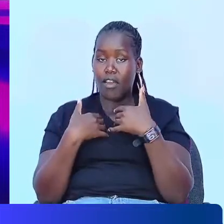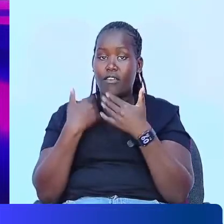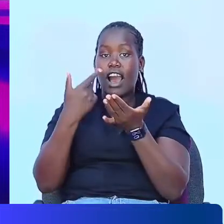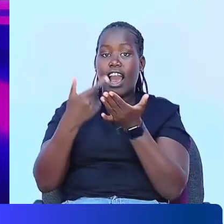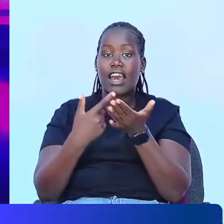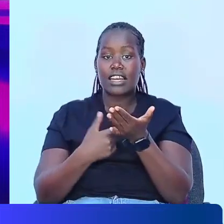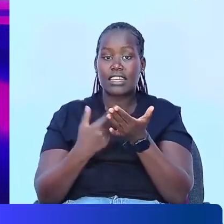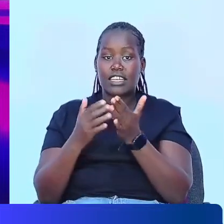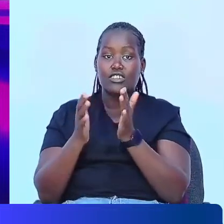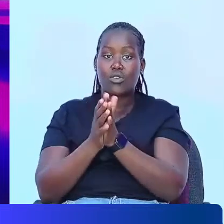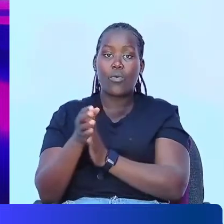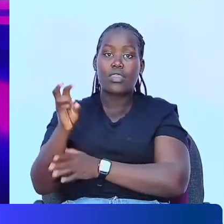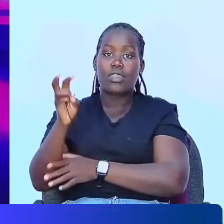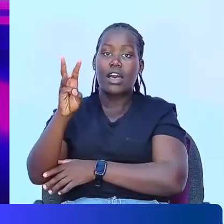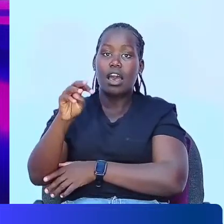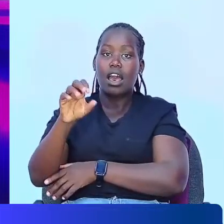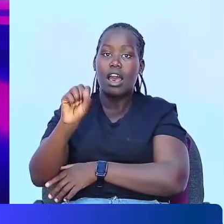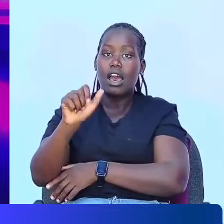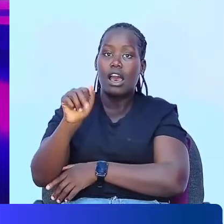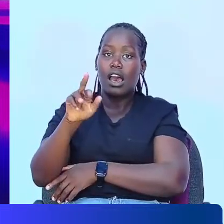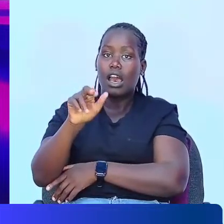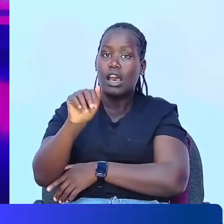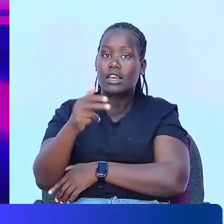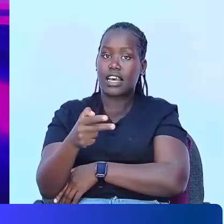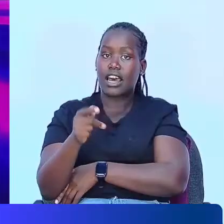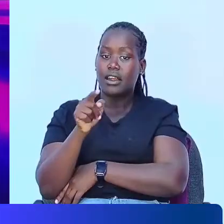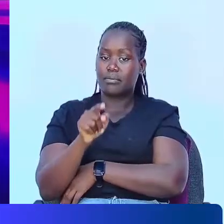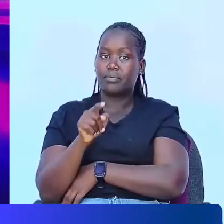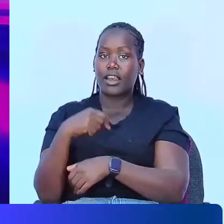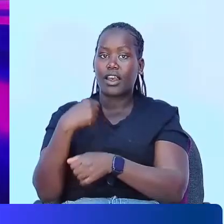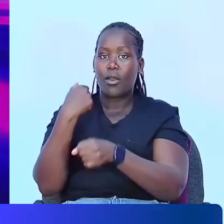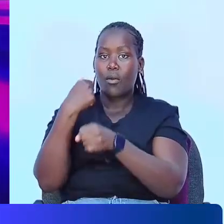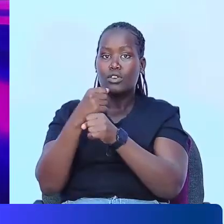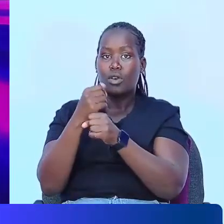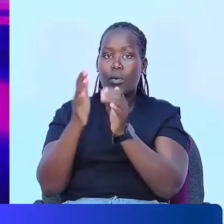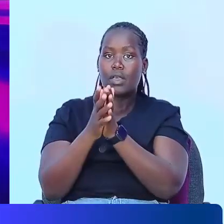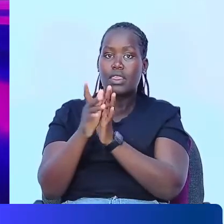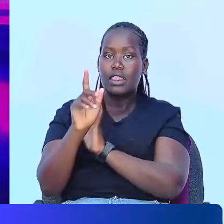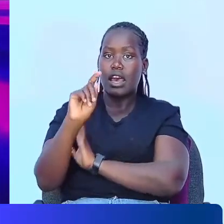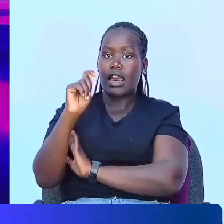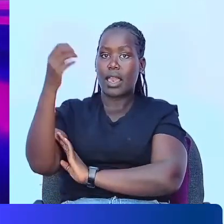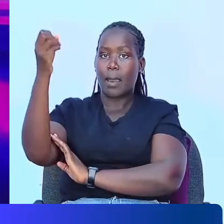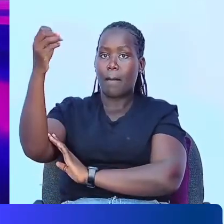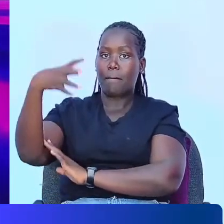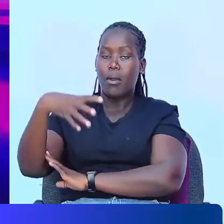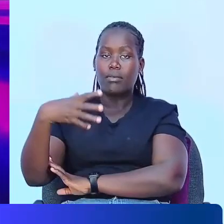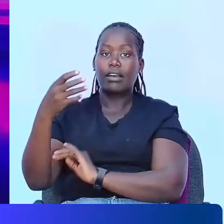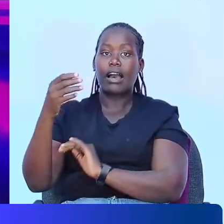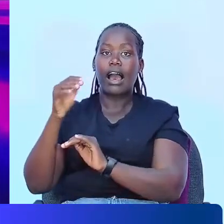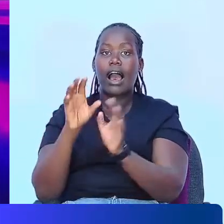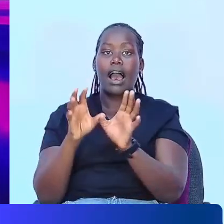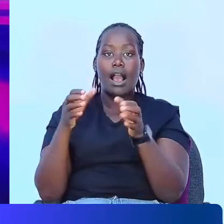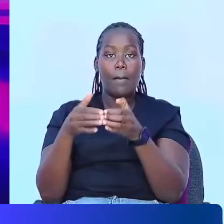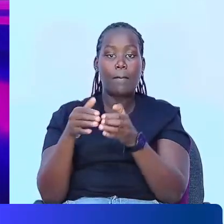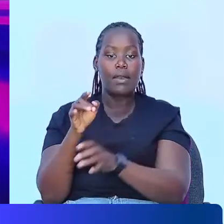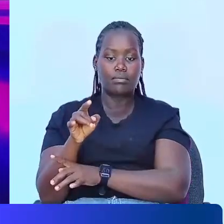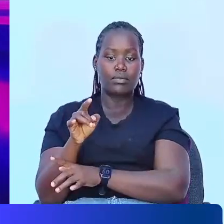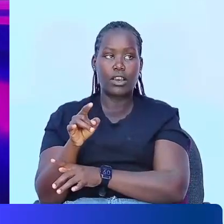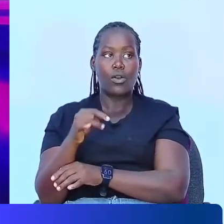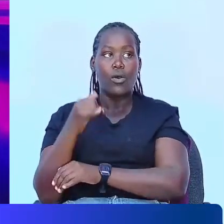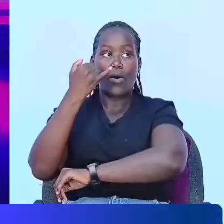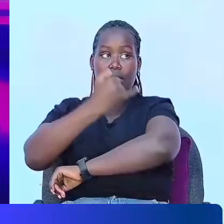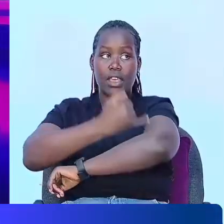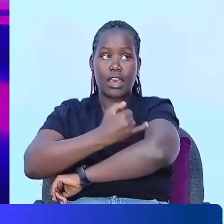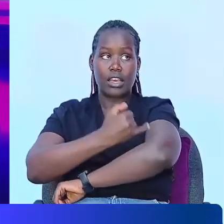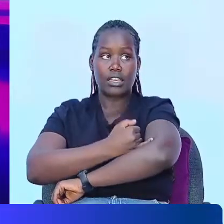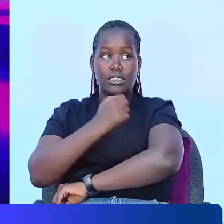conversation with Madam Sarah Wepukulu. She works with the Kenya Power and Lighting Company, and she is on the Institute